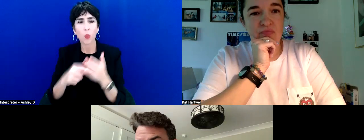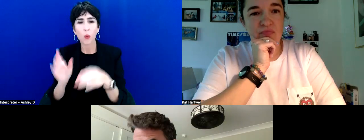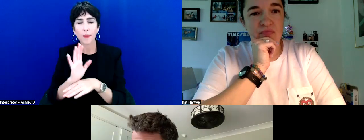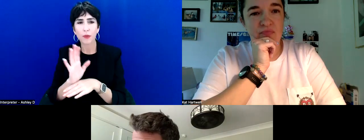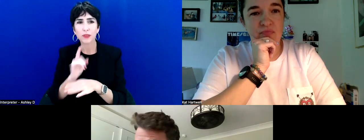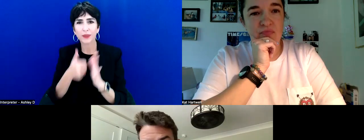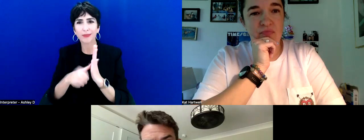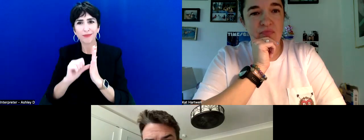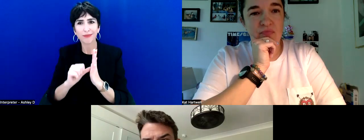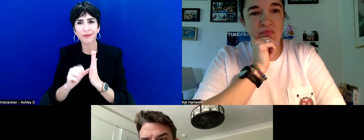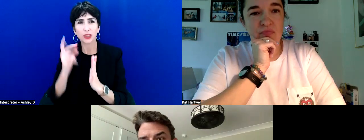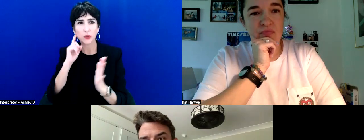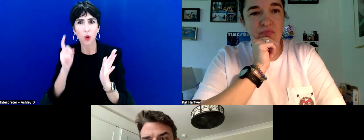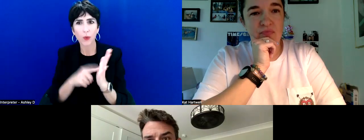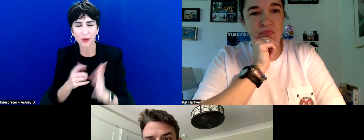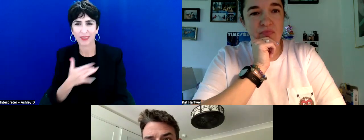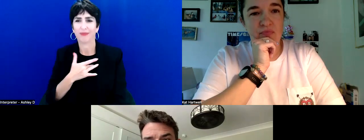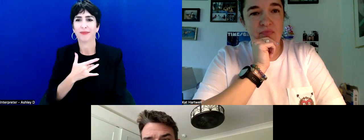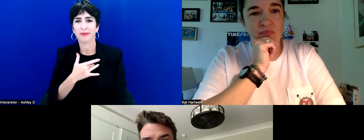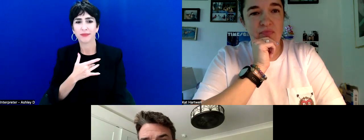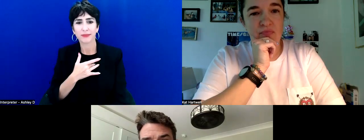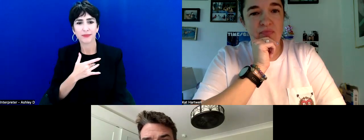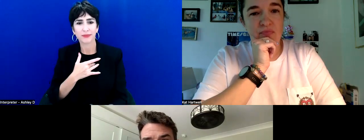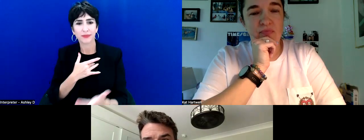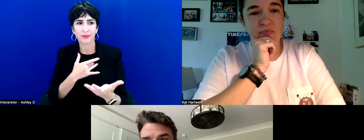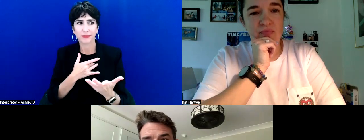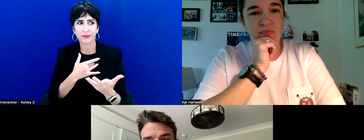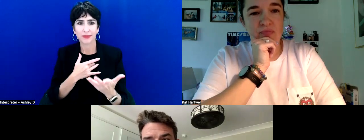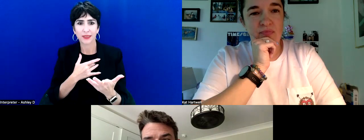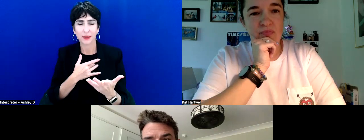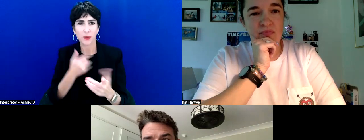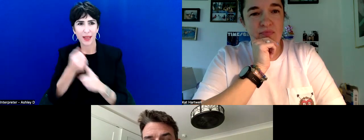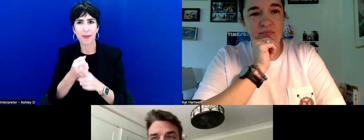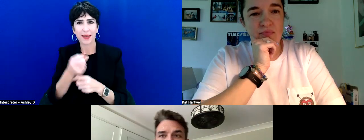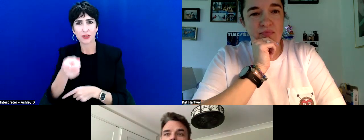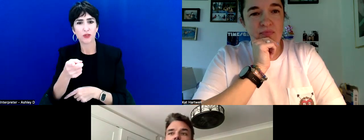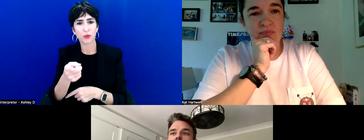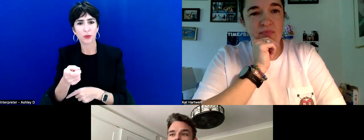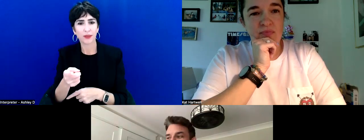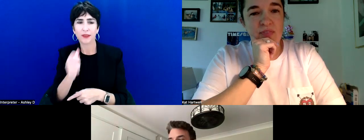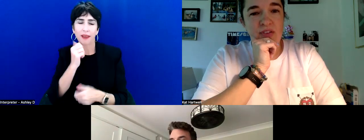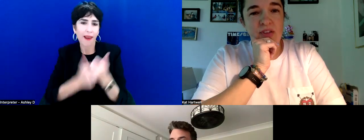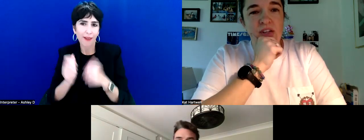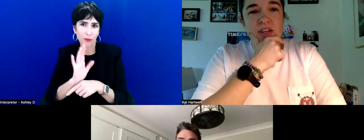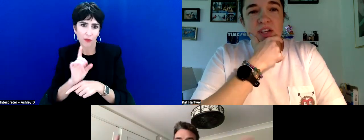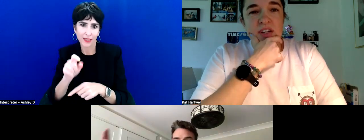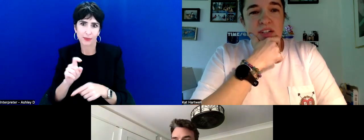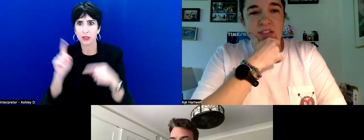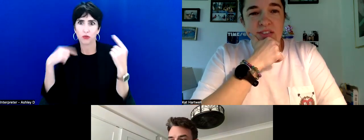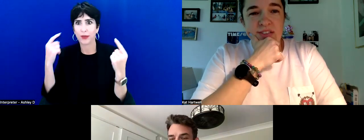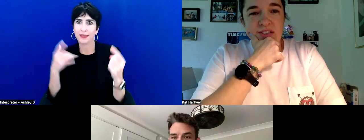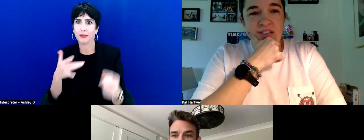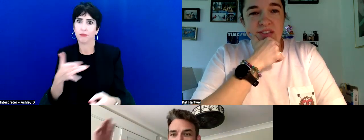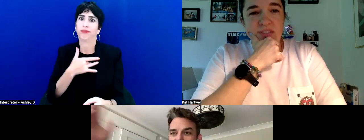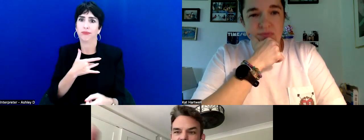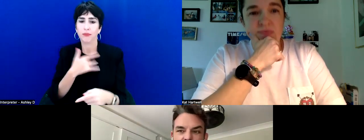out and what like really hit you and what had an impact on you. And not every movie has to be this crazy impact. I mean,